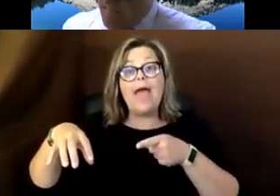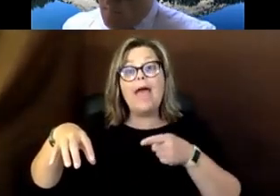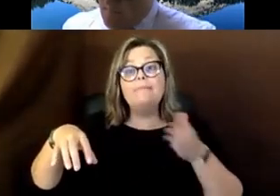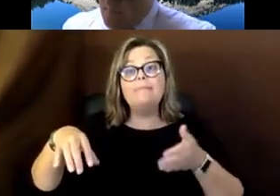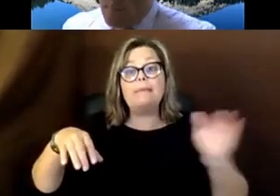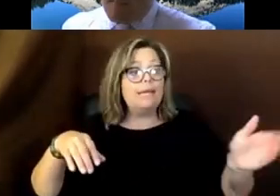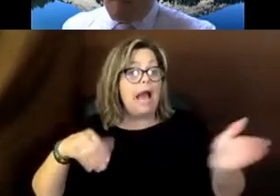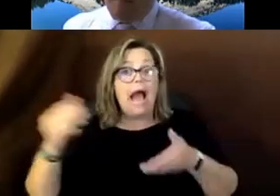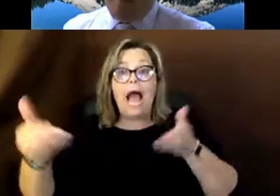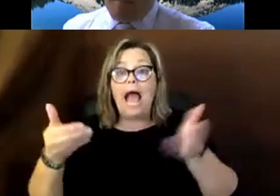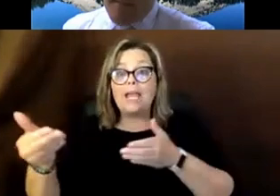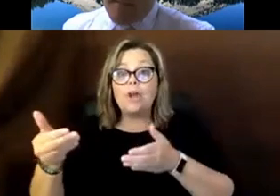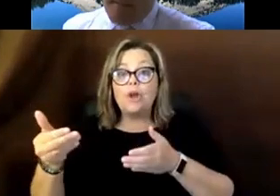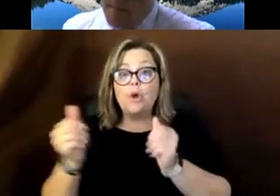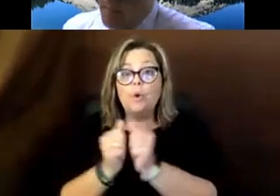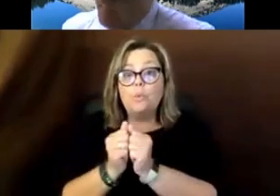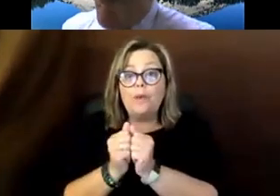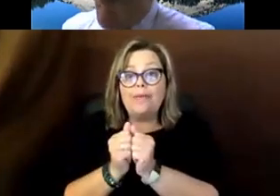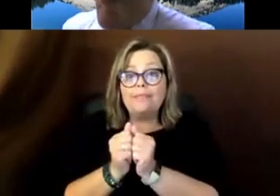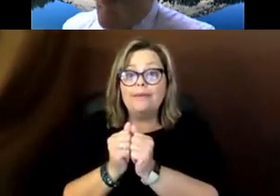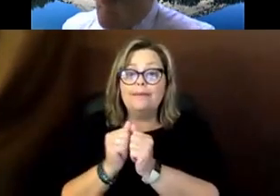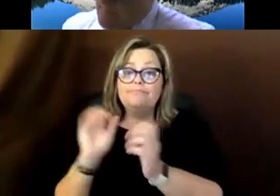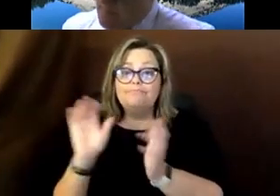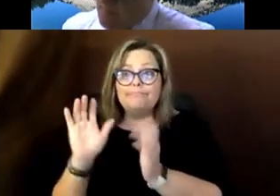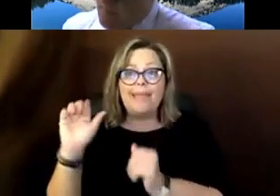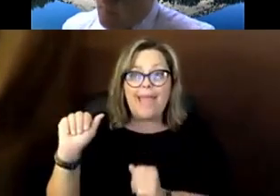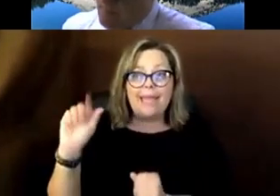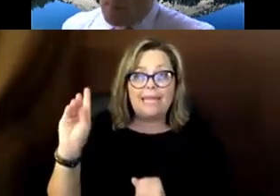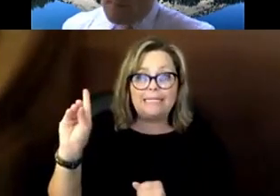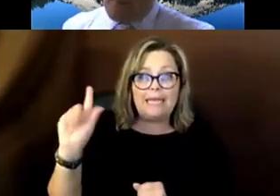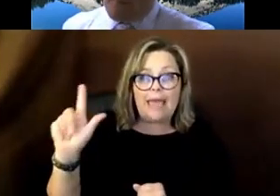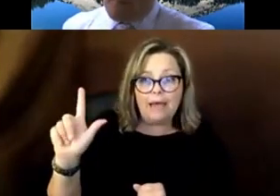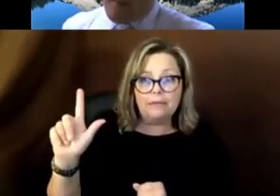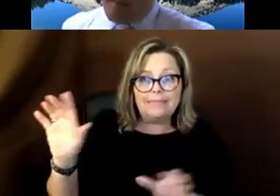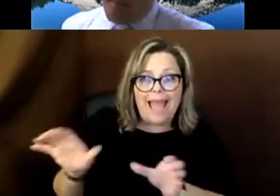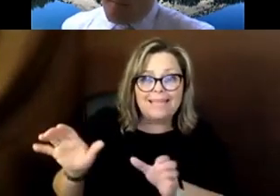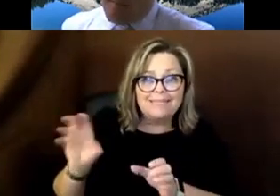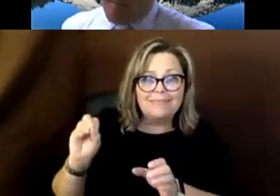your ADLs, your activities of daily living. But that requires,